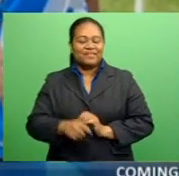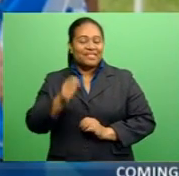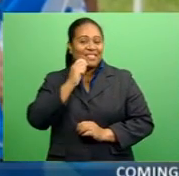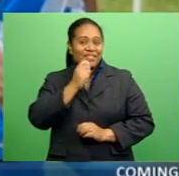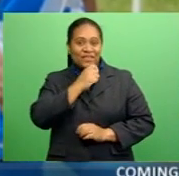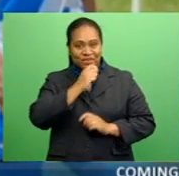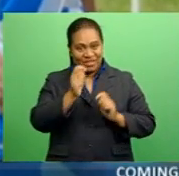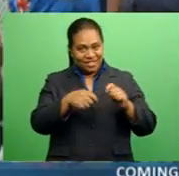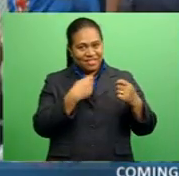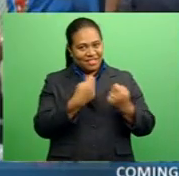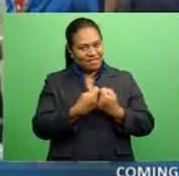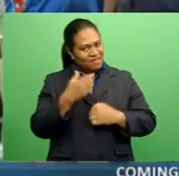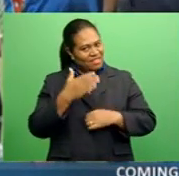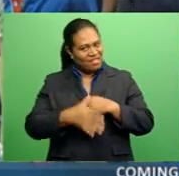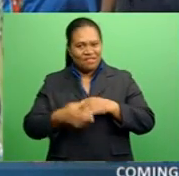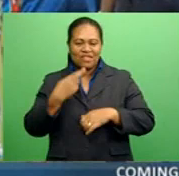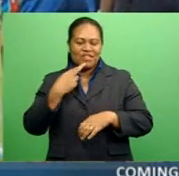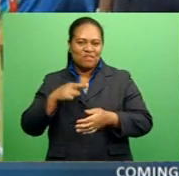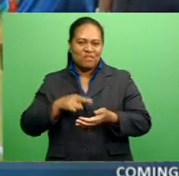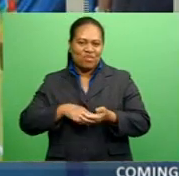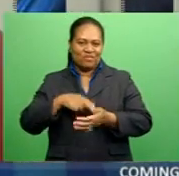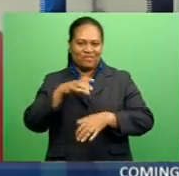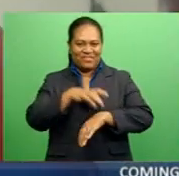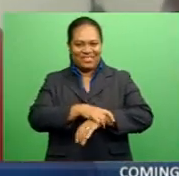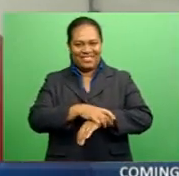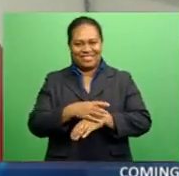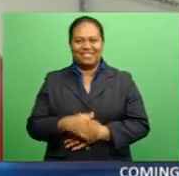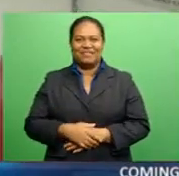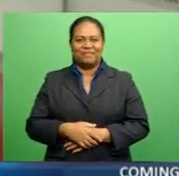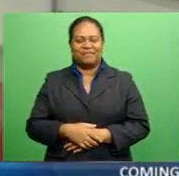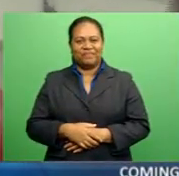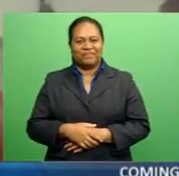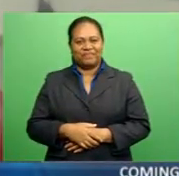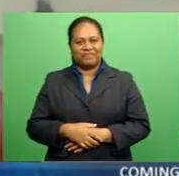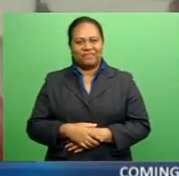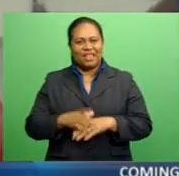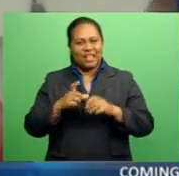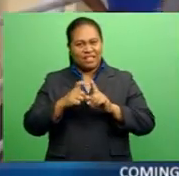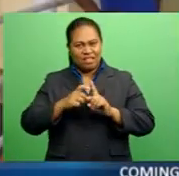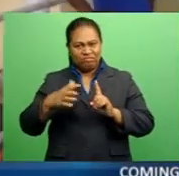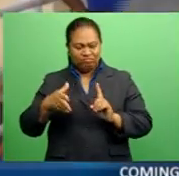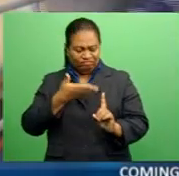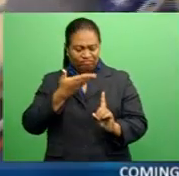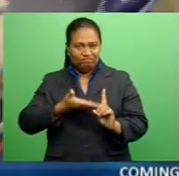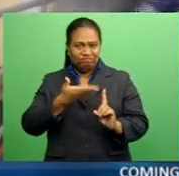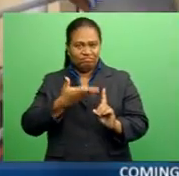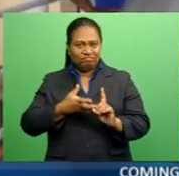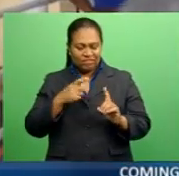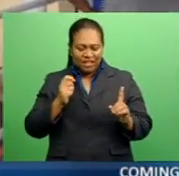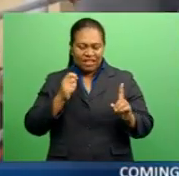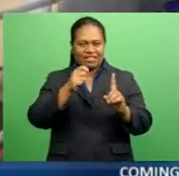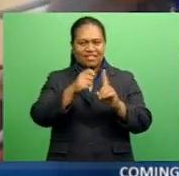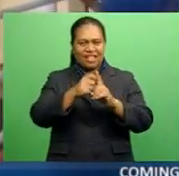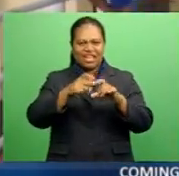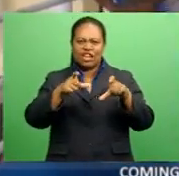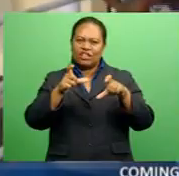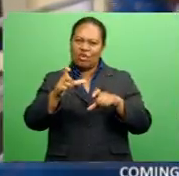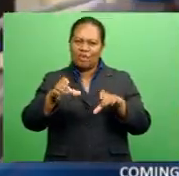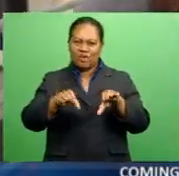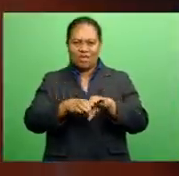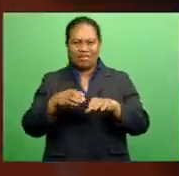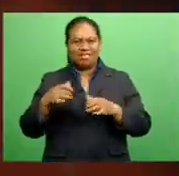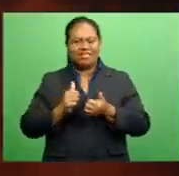Rewasa Taviuni not filing police complaints. And the Vule targets Commonwealth Games. This and more coming